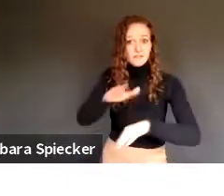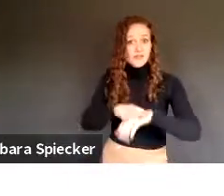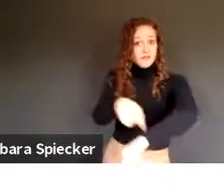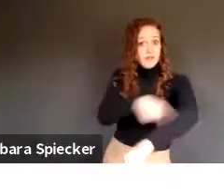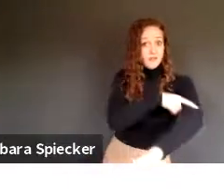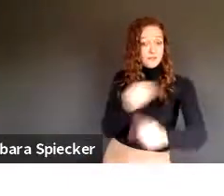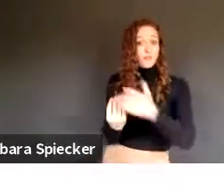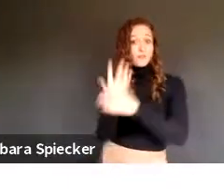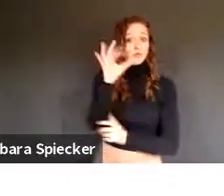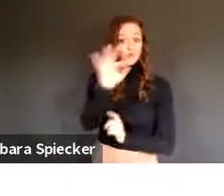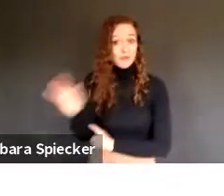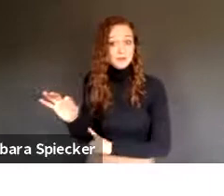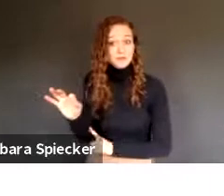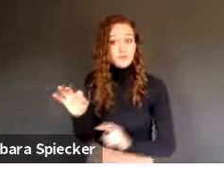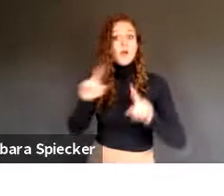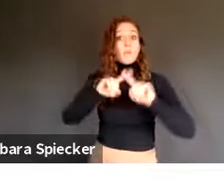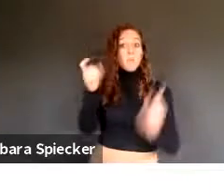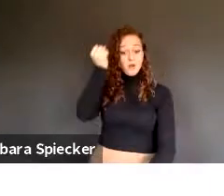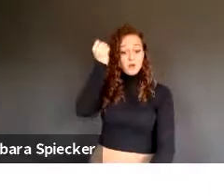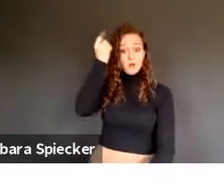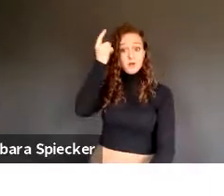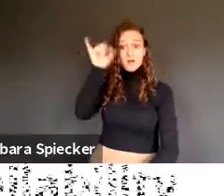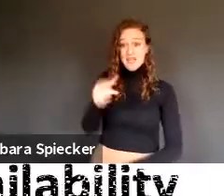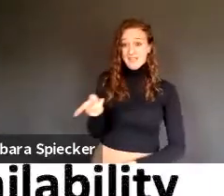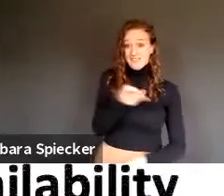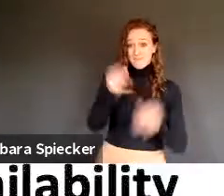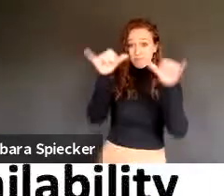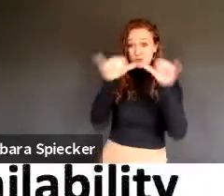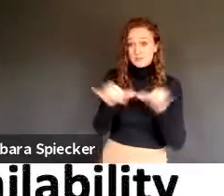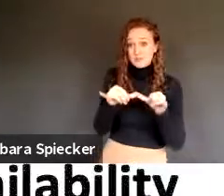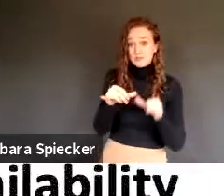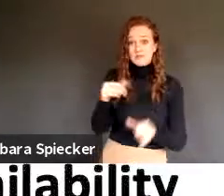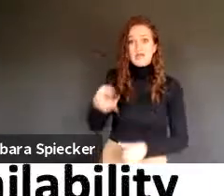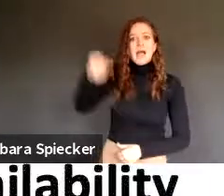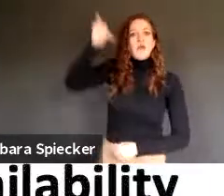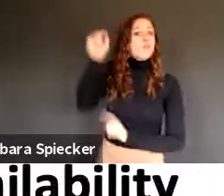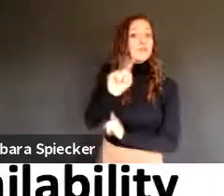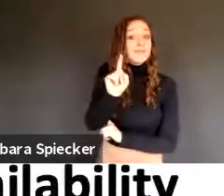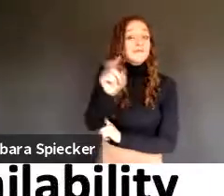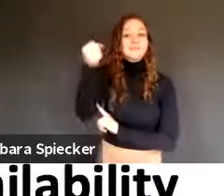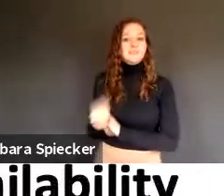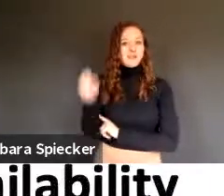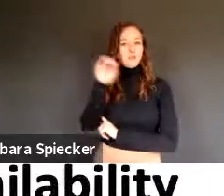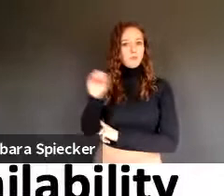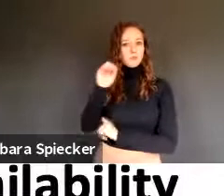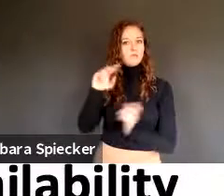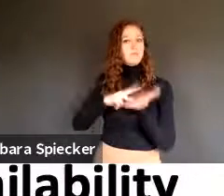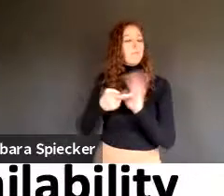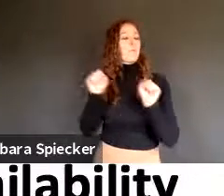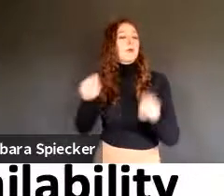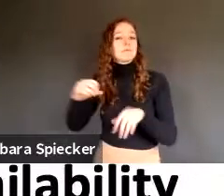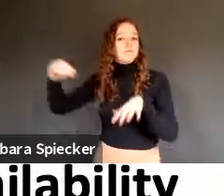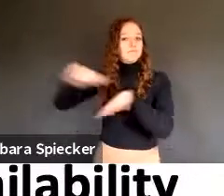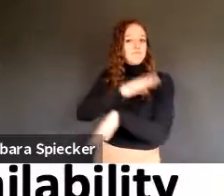So what I found was that El Nino had negative effects on length and growth rate. However, these two metrics were higher in